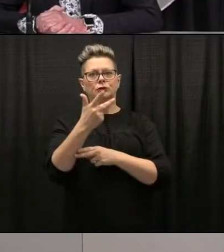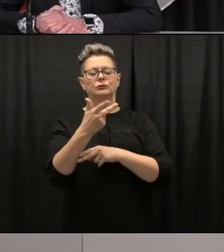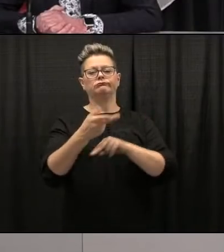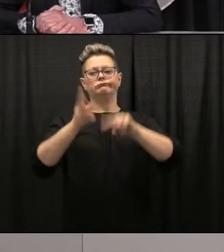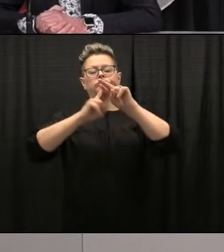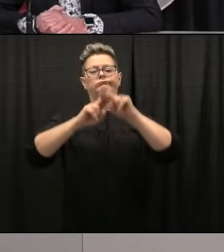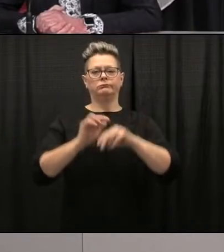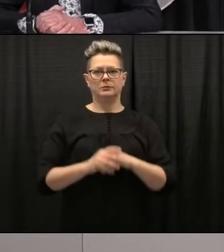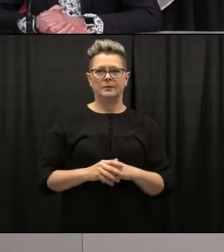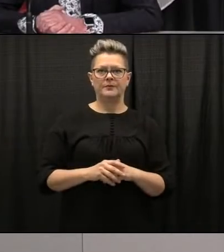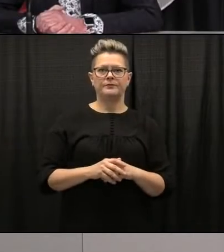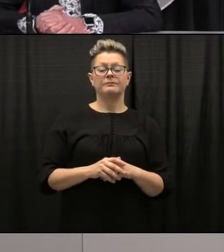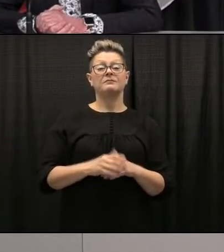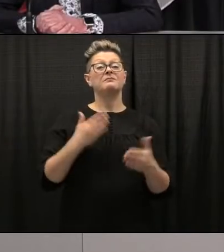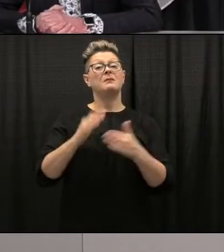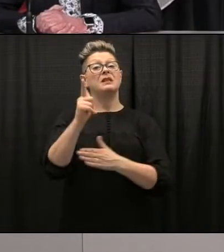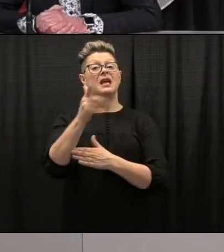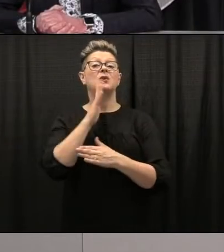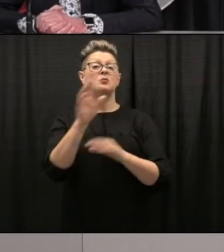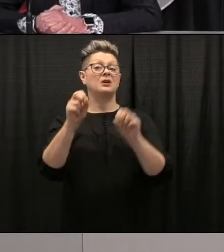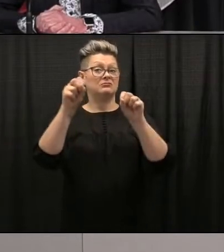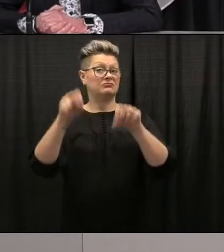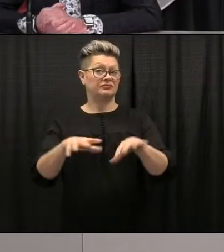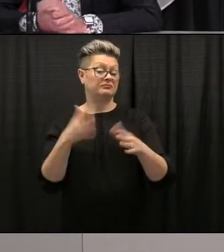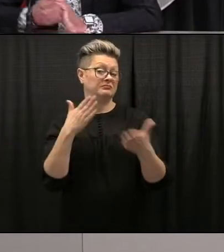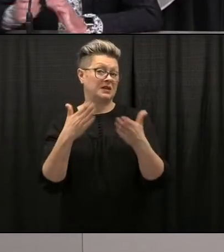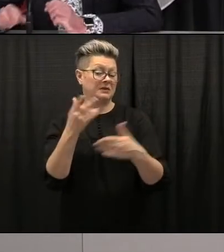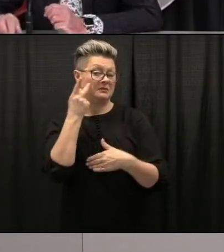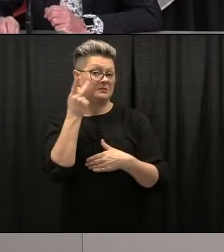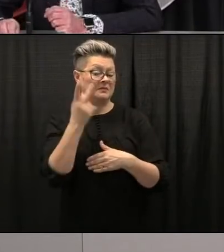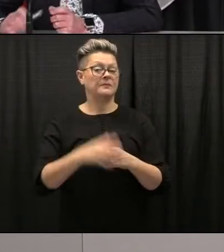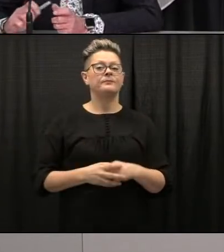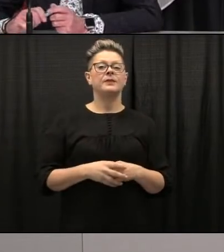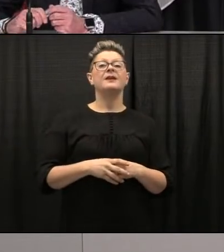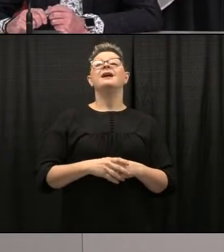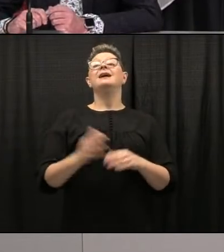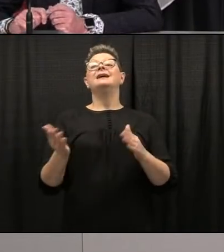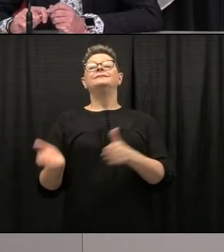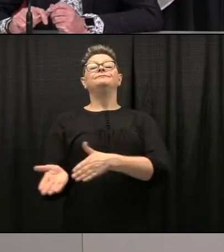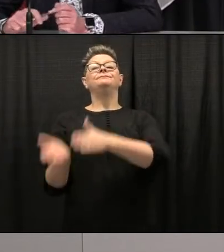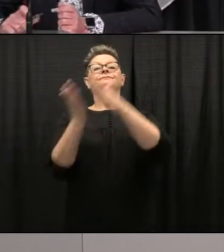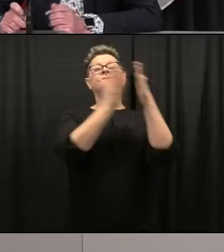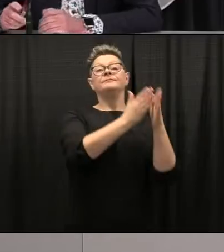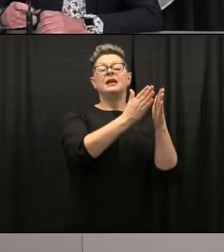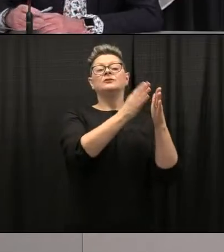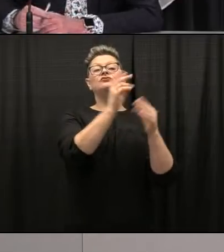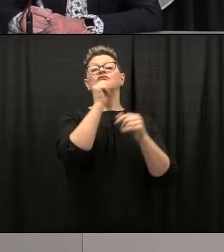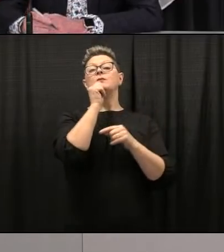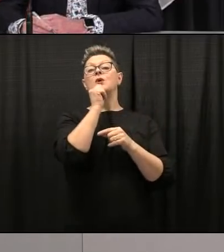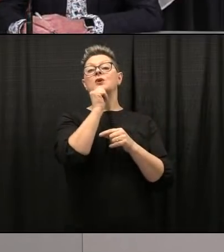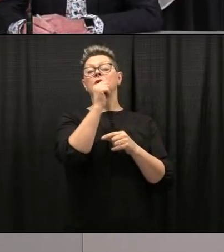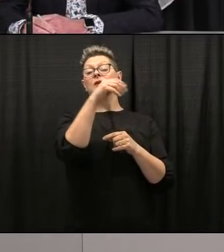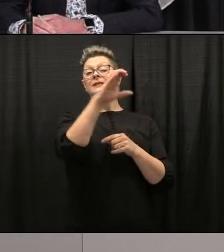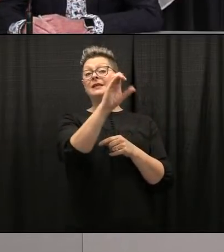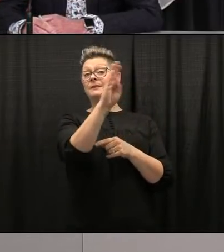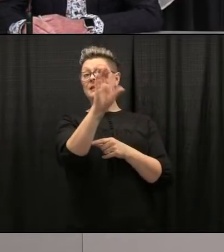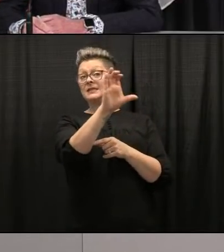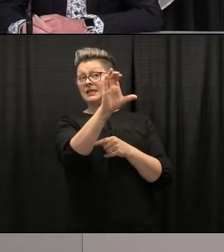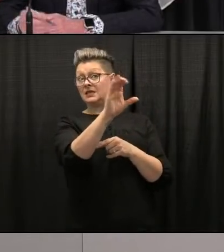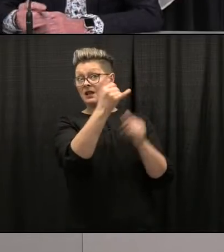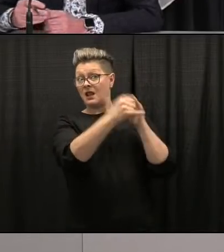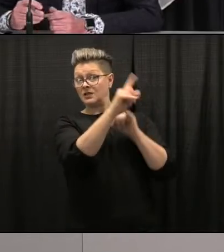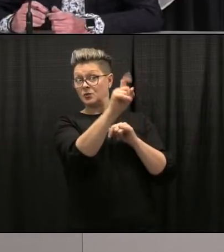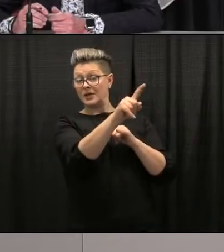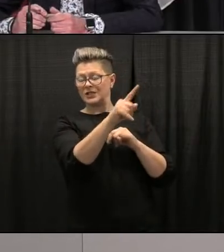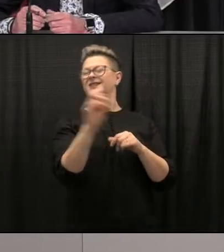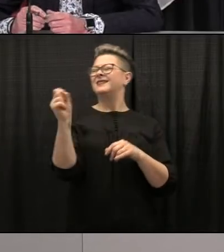I will now go back through each reporter to see if you have one final question. Peter Cowan of the CBC, do you have a final question? I do, for Dr.